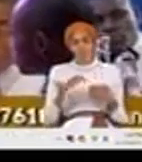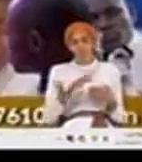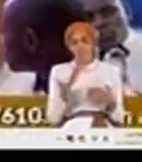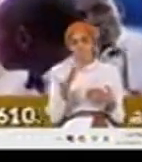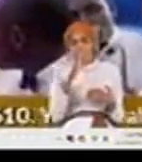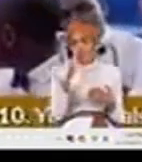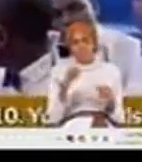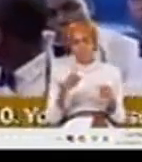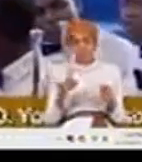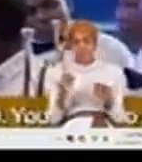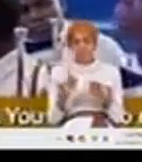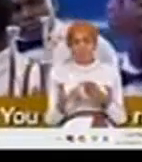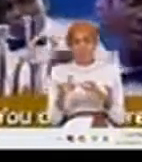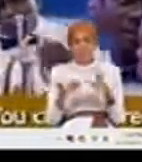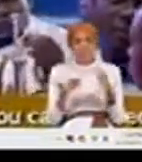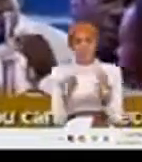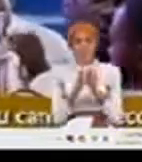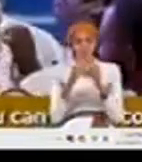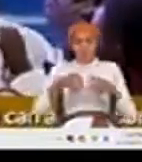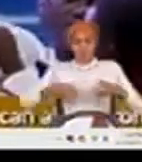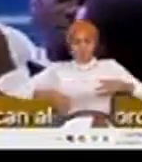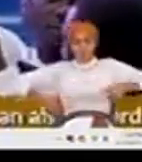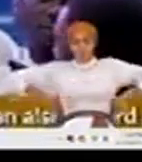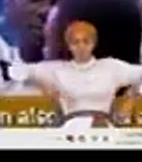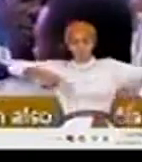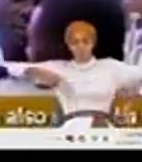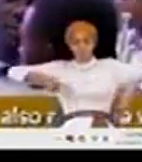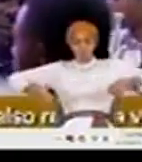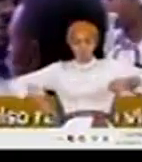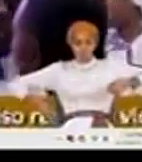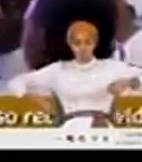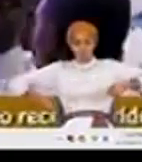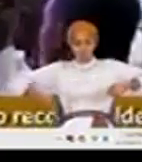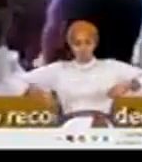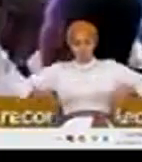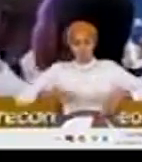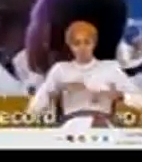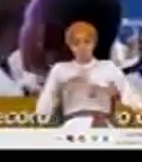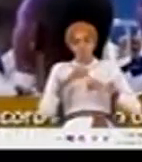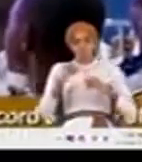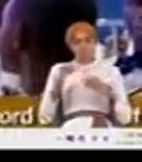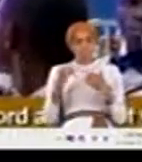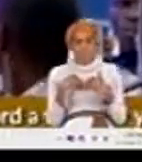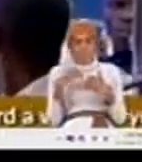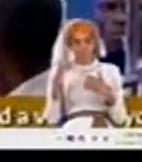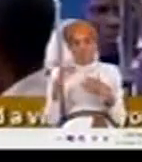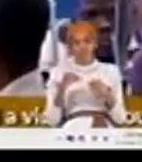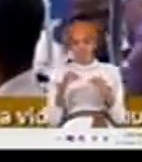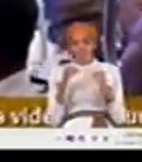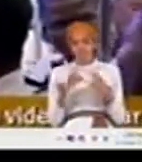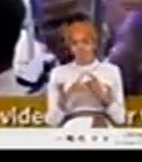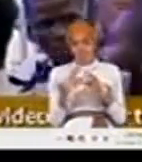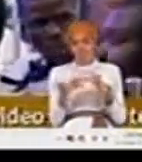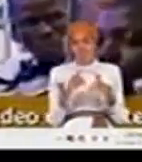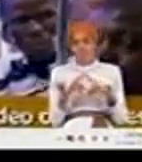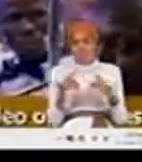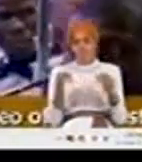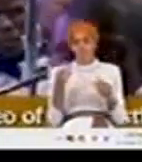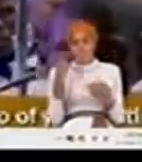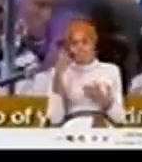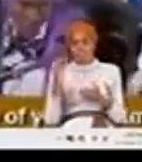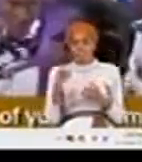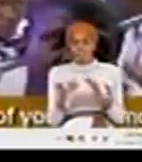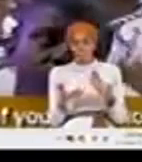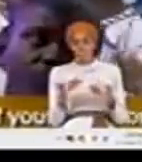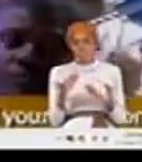walk without these crutches that he has no strength to walk but look at him walking there put your